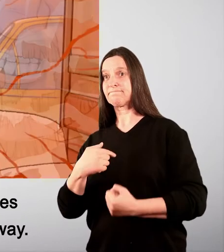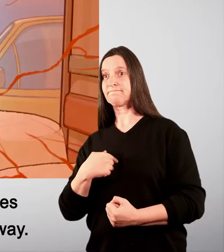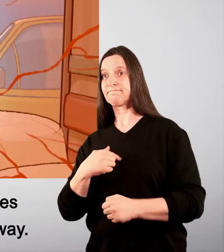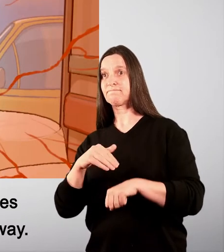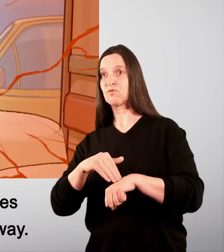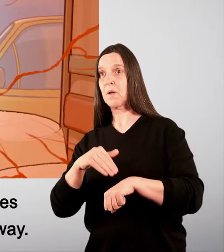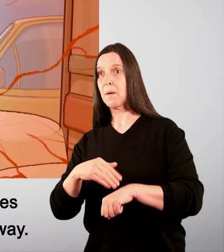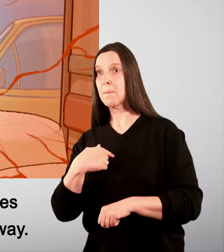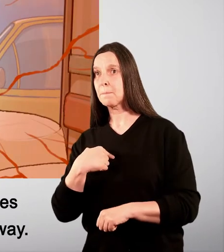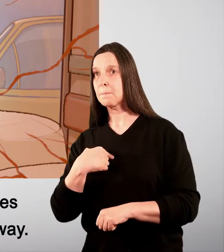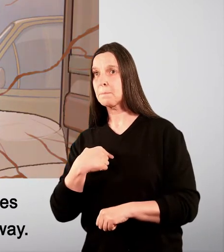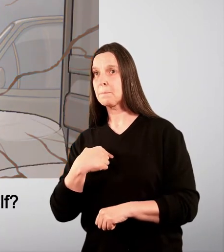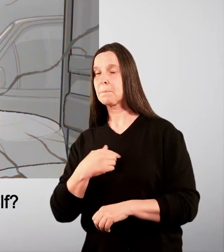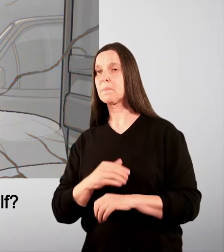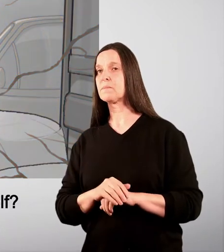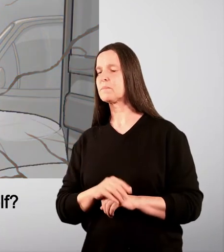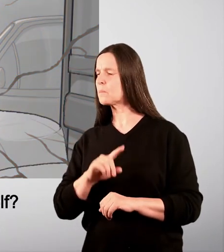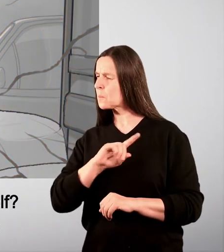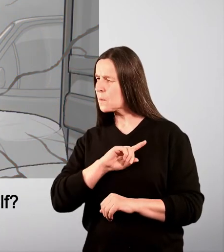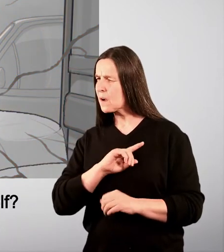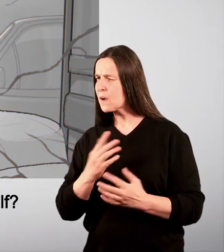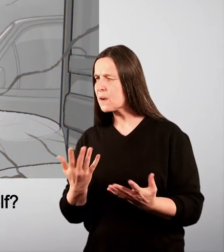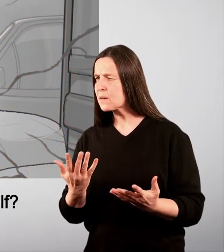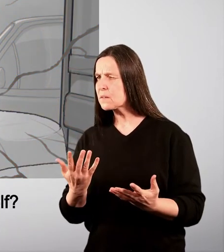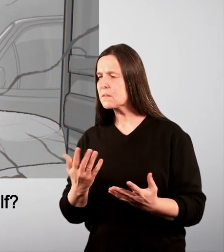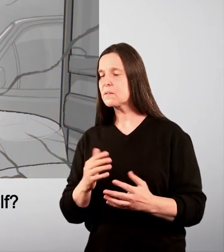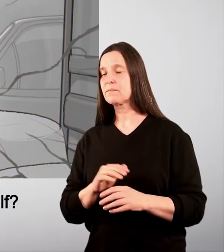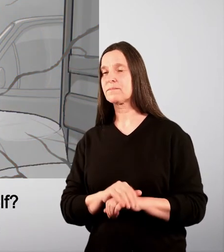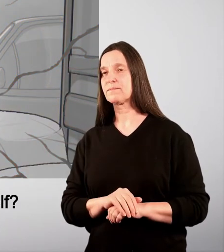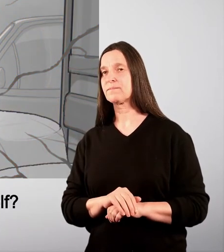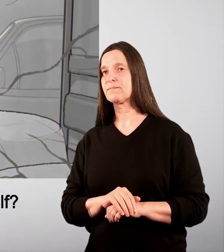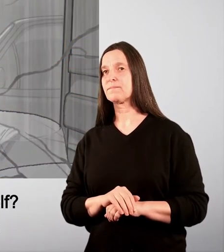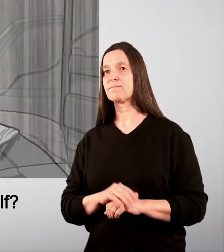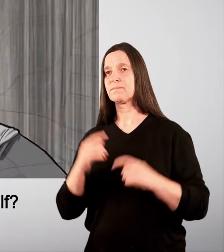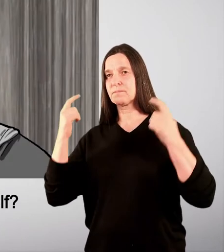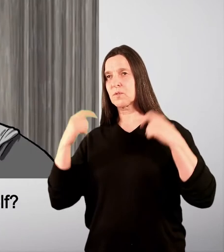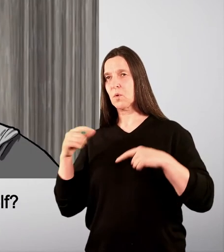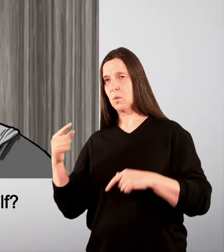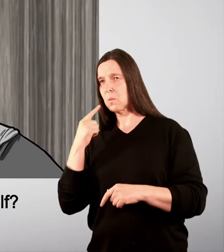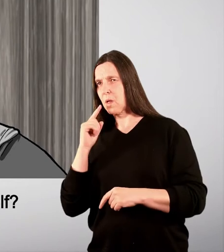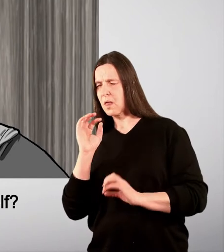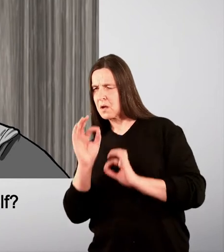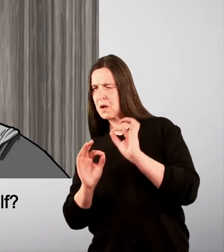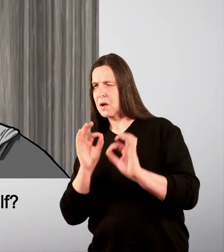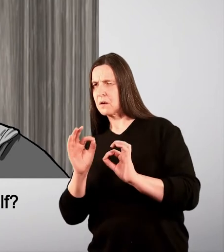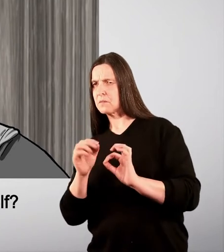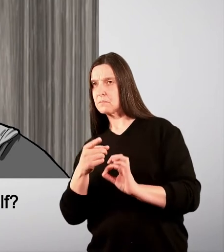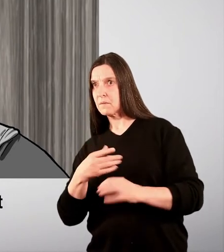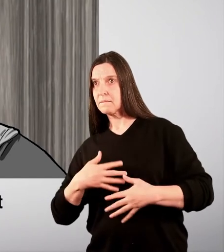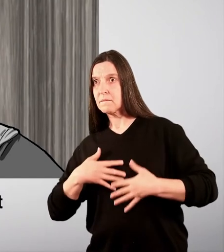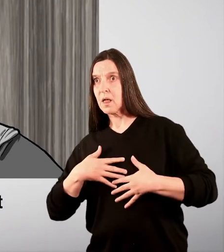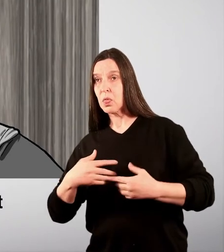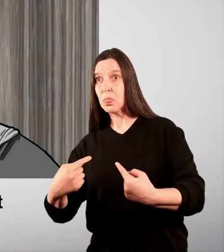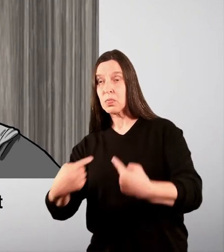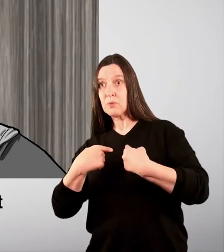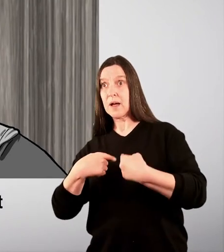He walks away. Can you chase after him and defend yourself? Well, if you did, you may be able to argue that you're